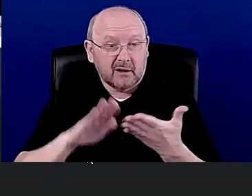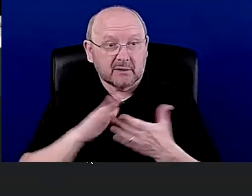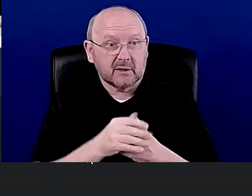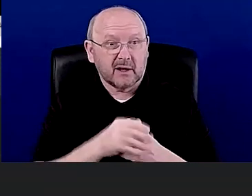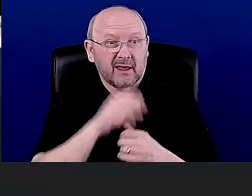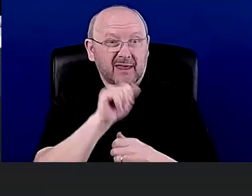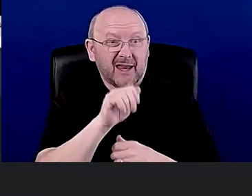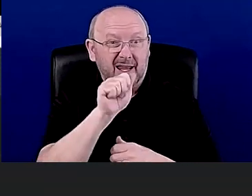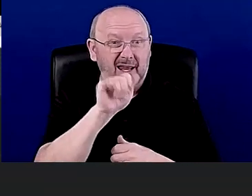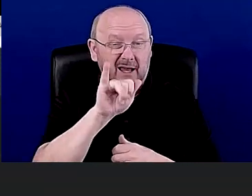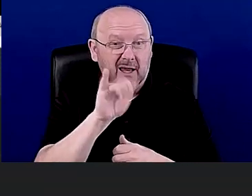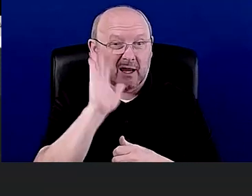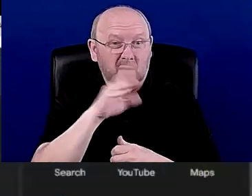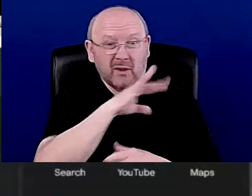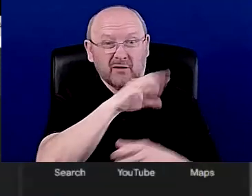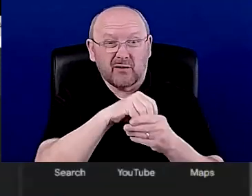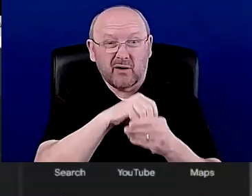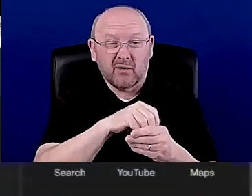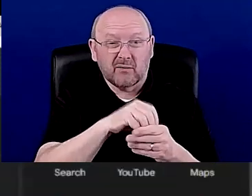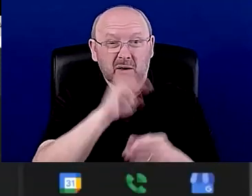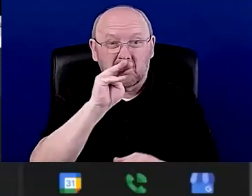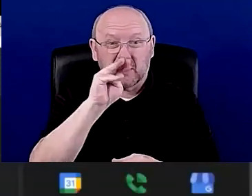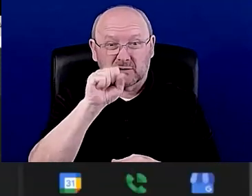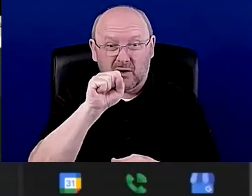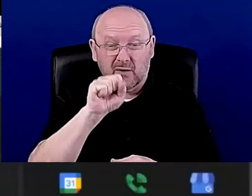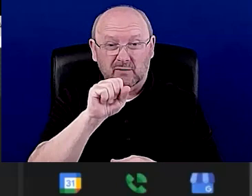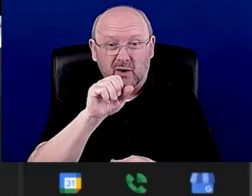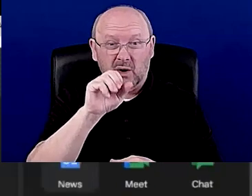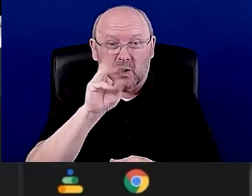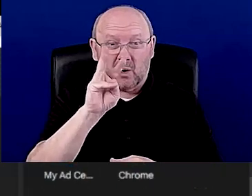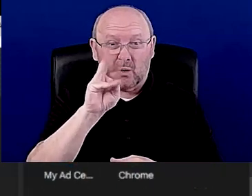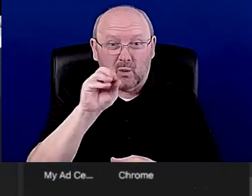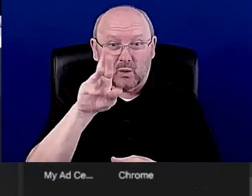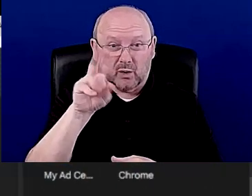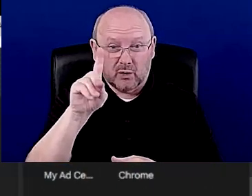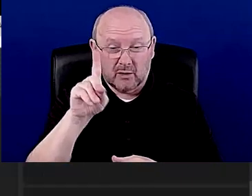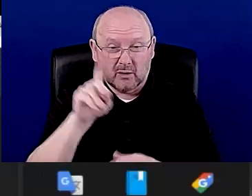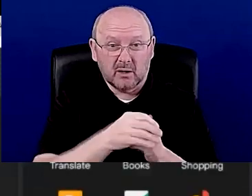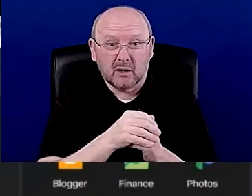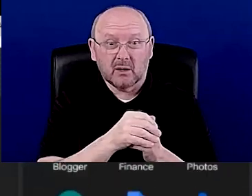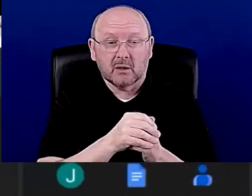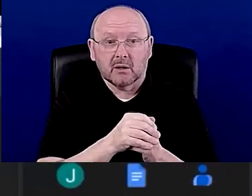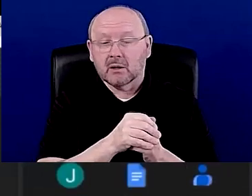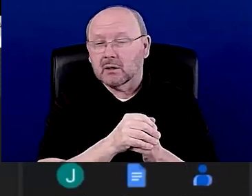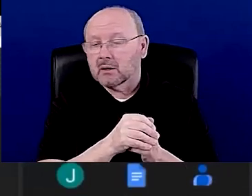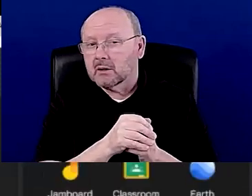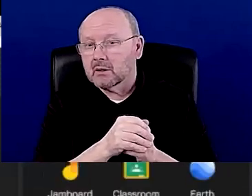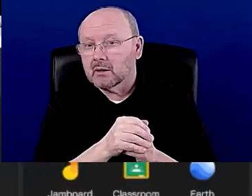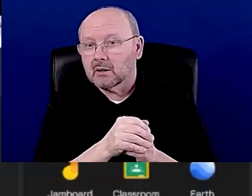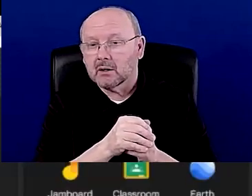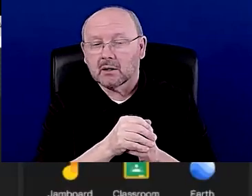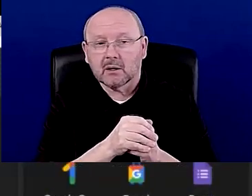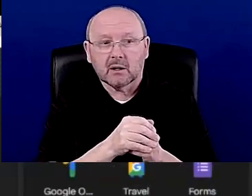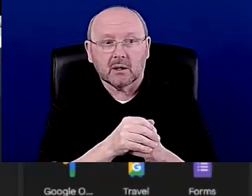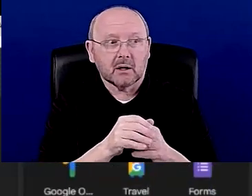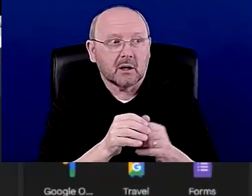gonna be in Microsoft Word that students use similar to Grammarly. Grammarly uses AI now. So how do you cite it and you don't even know